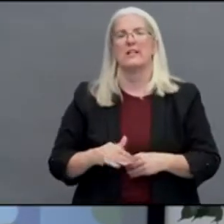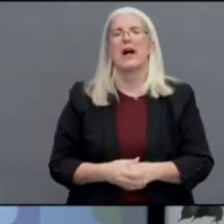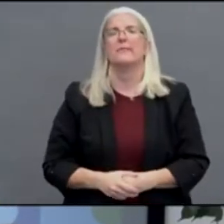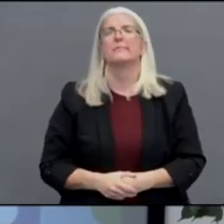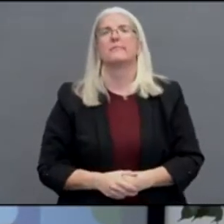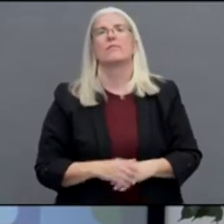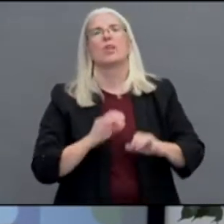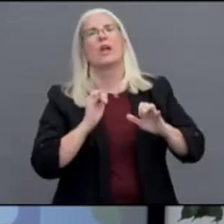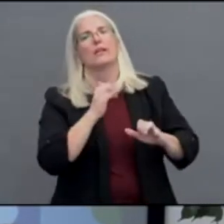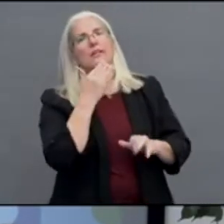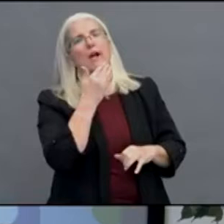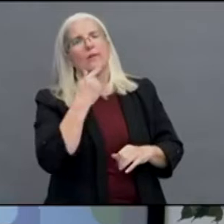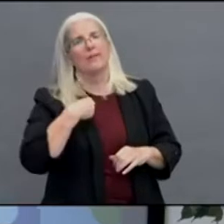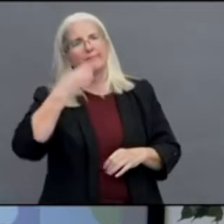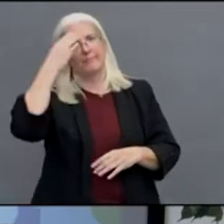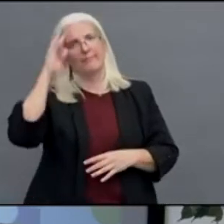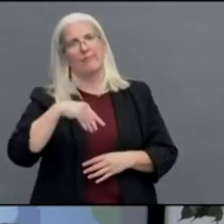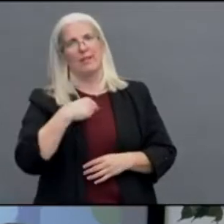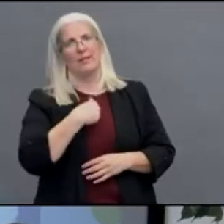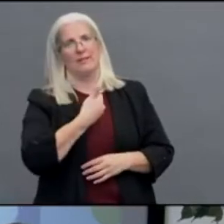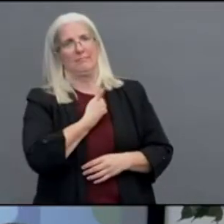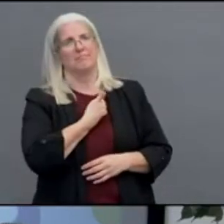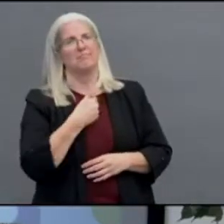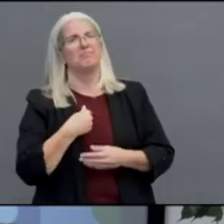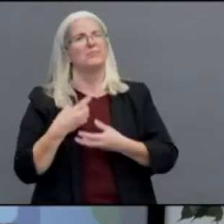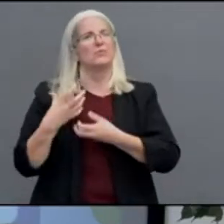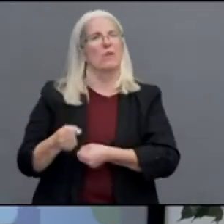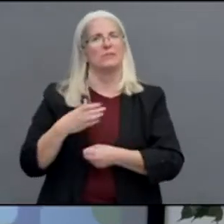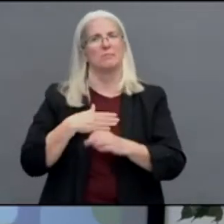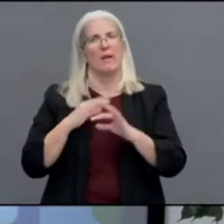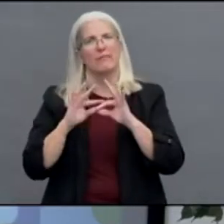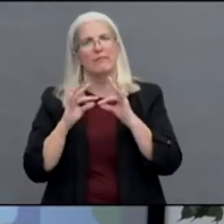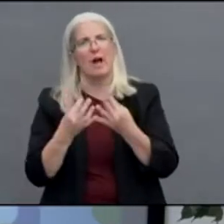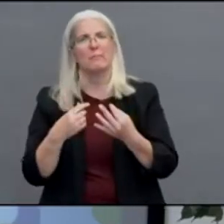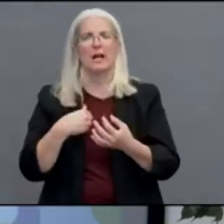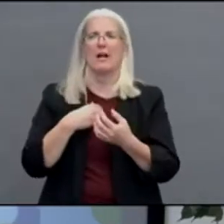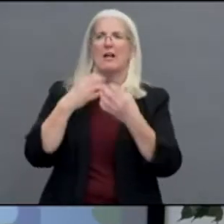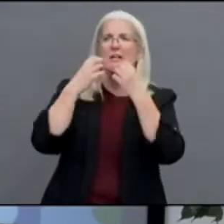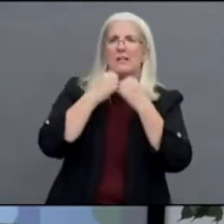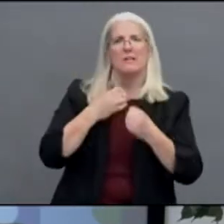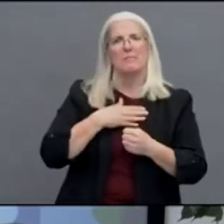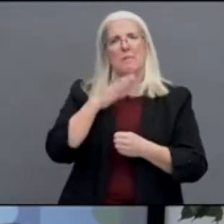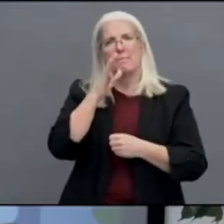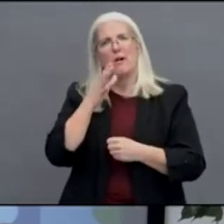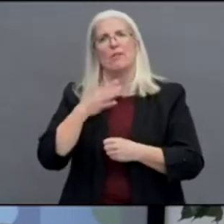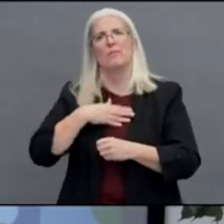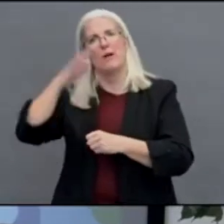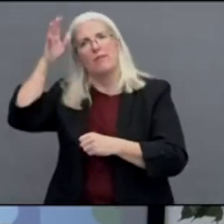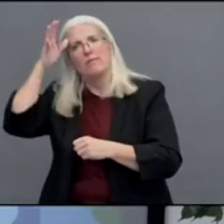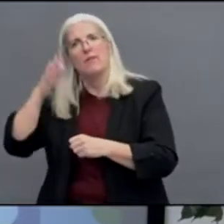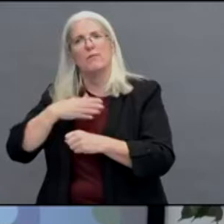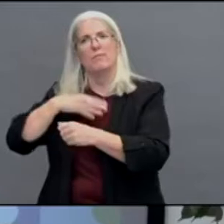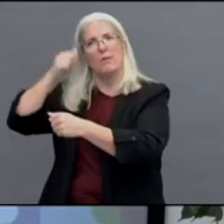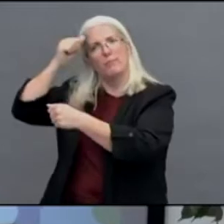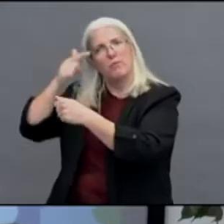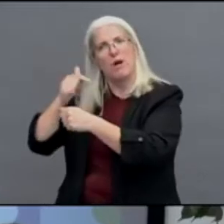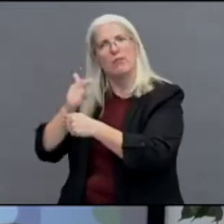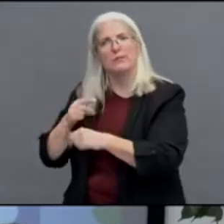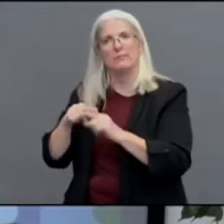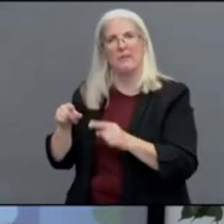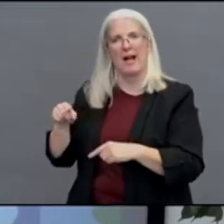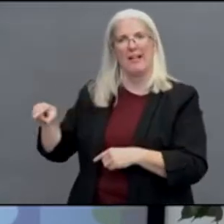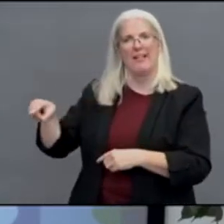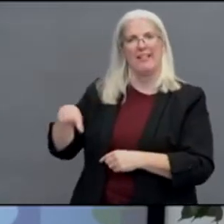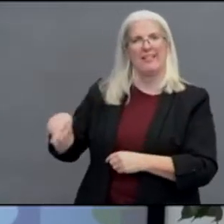trust my family and I love my mom and my brothers and my sister. And I'm like, well, they can't have, COVID. I'm just going